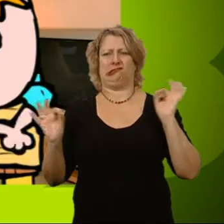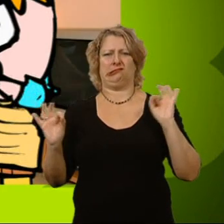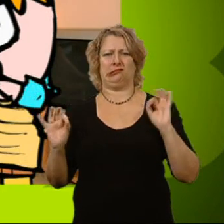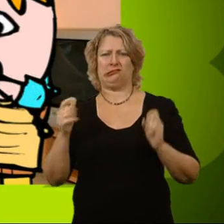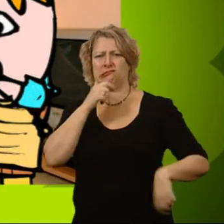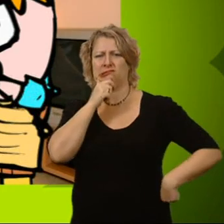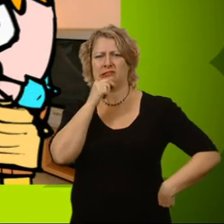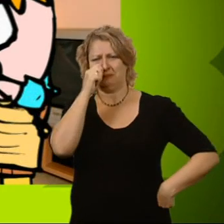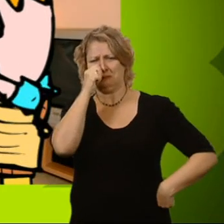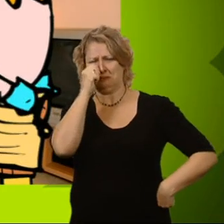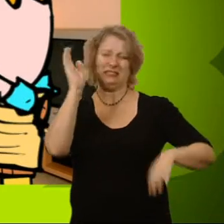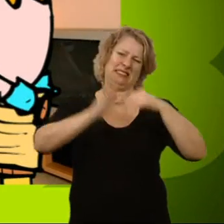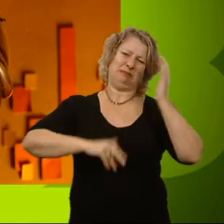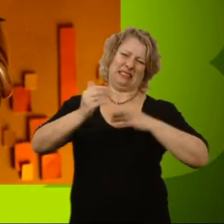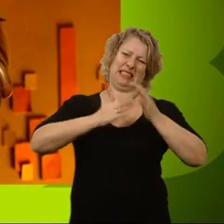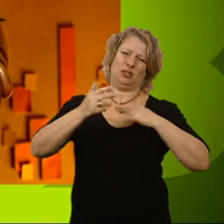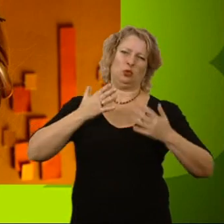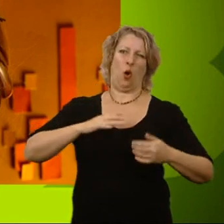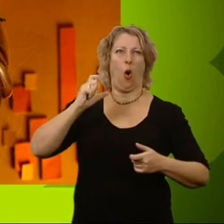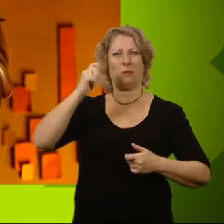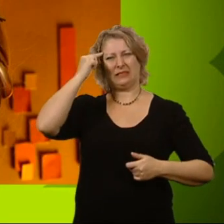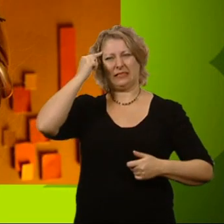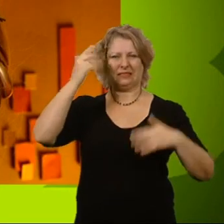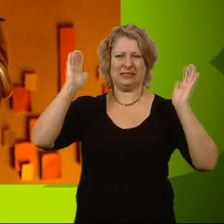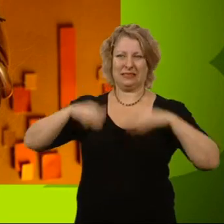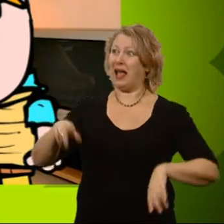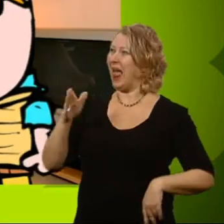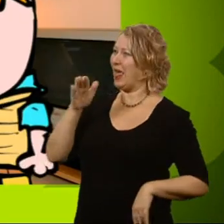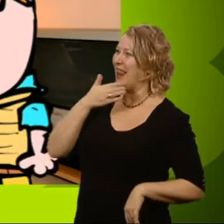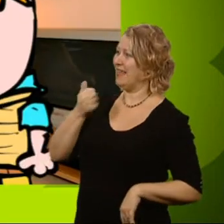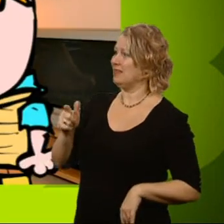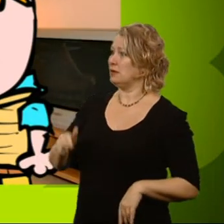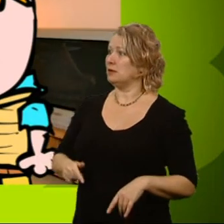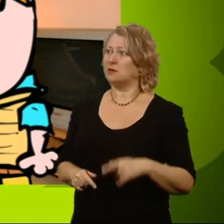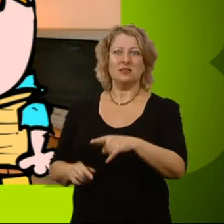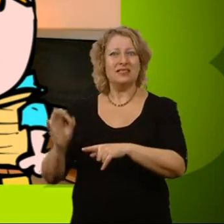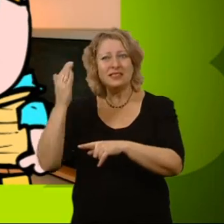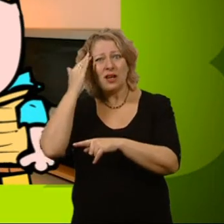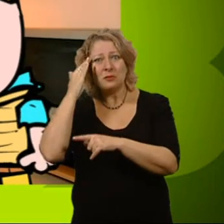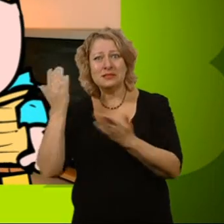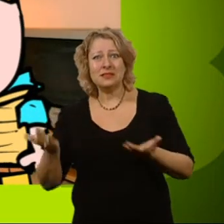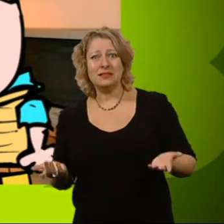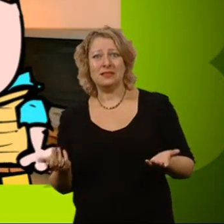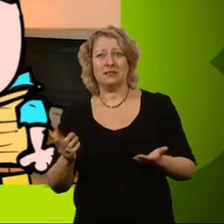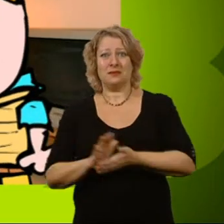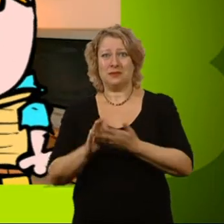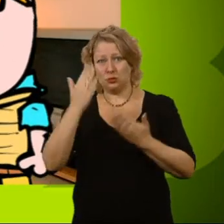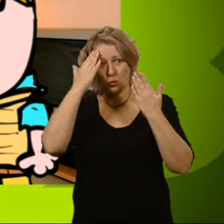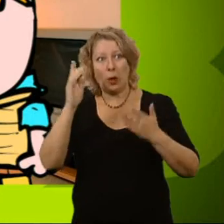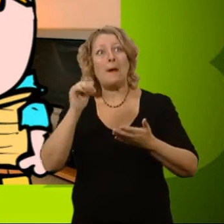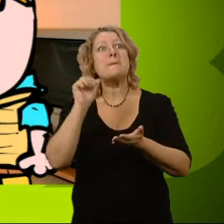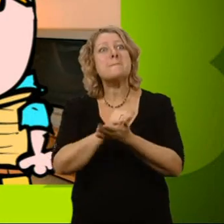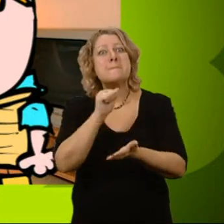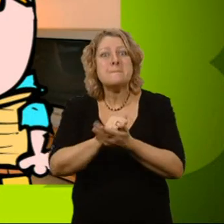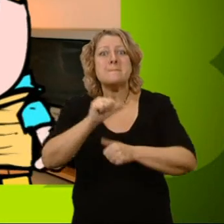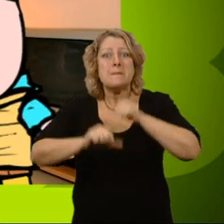Doesn't matter! No, oh, I keep much anyway, George Michael and Pink. Ooh, hello, lovely chip. She hasn't got a common sense chip, so I have no idea what's logical and what